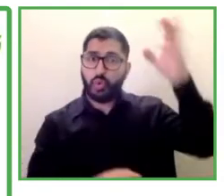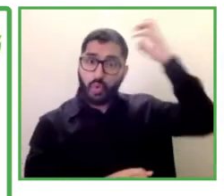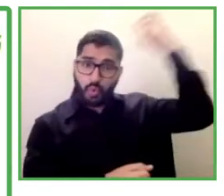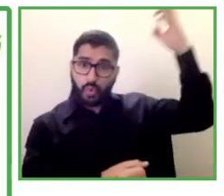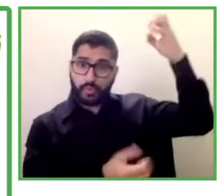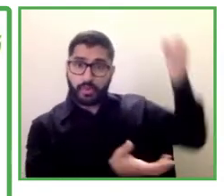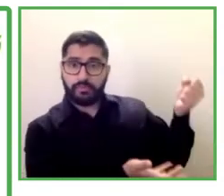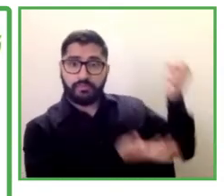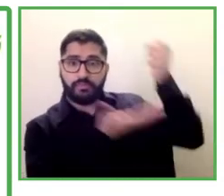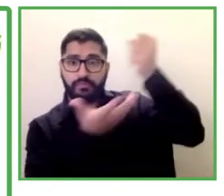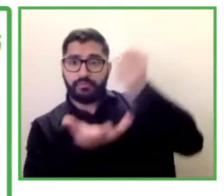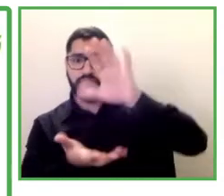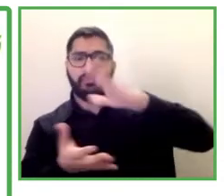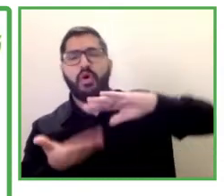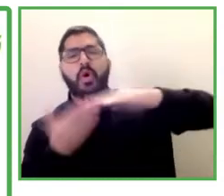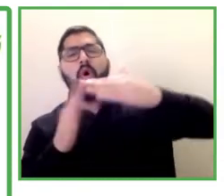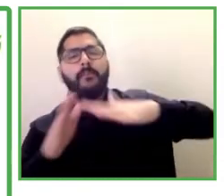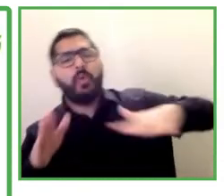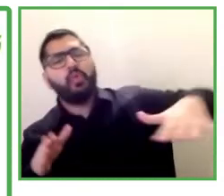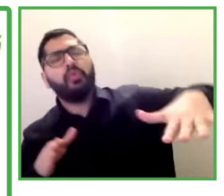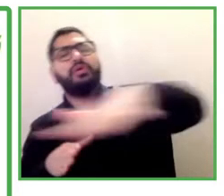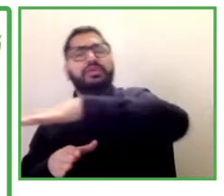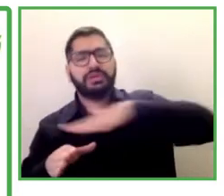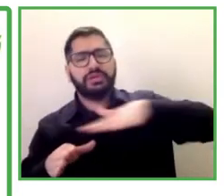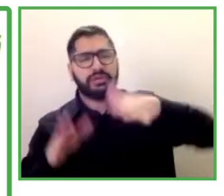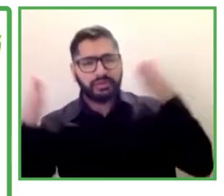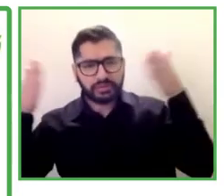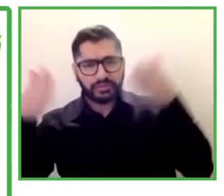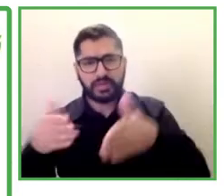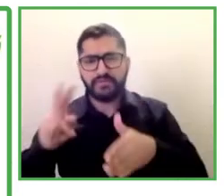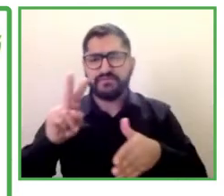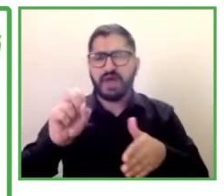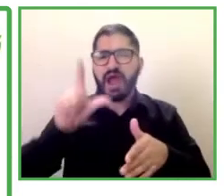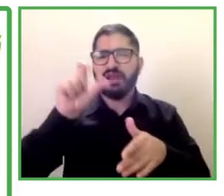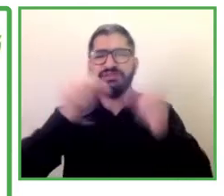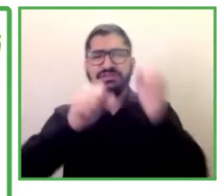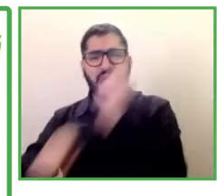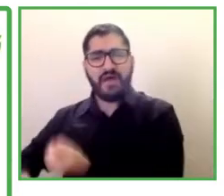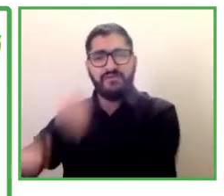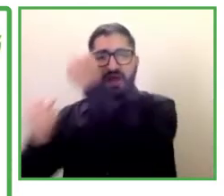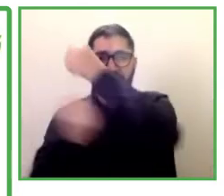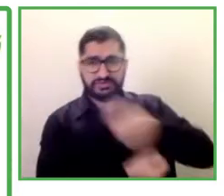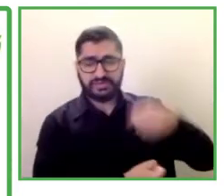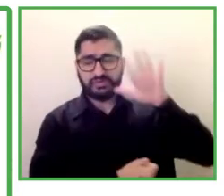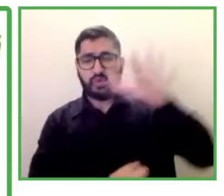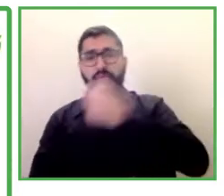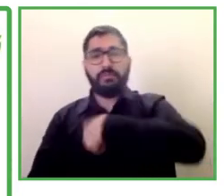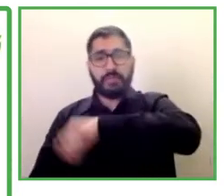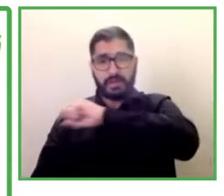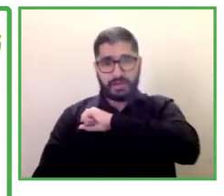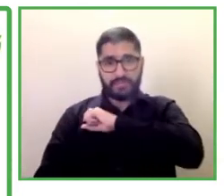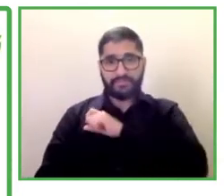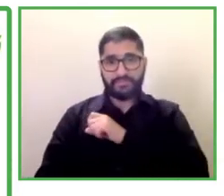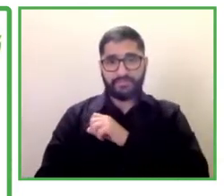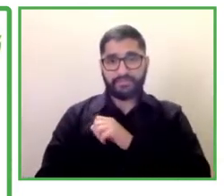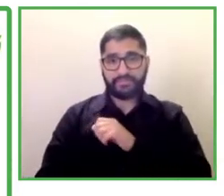regional government of the Valencian community and the Spanish government.